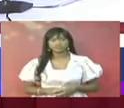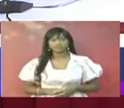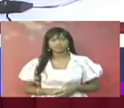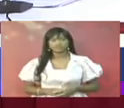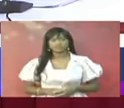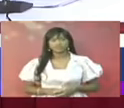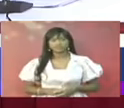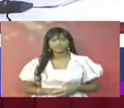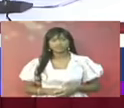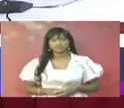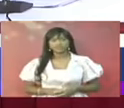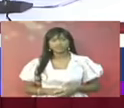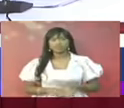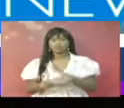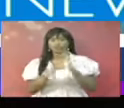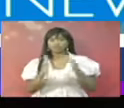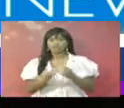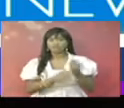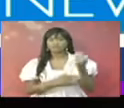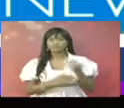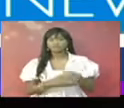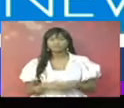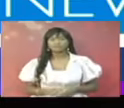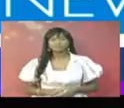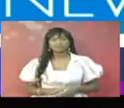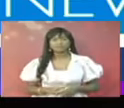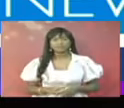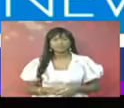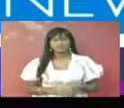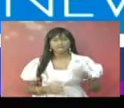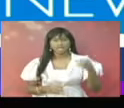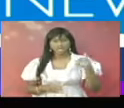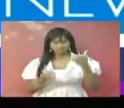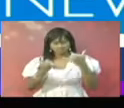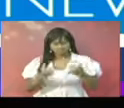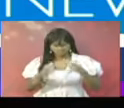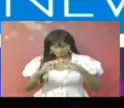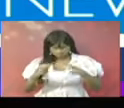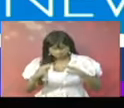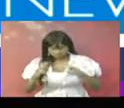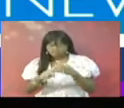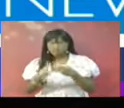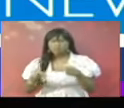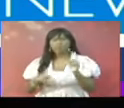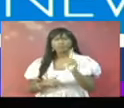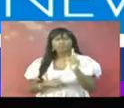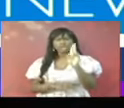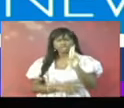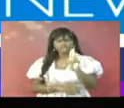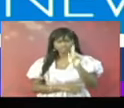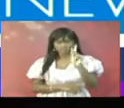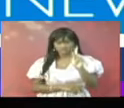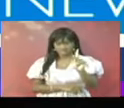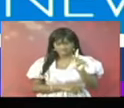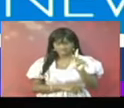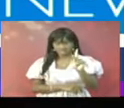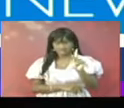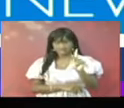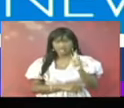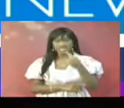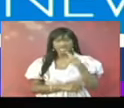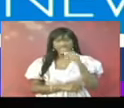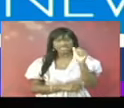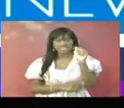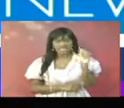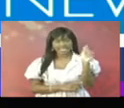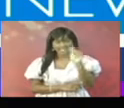Hi, good morning again, Prior AZP News. There is a study coming out of the UK that says that the